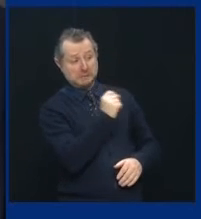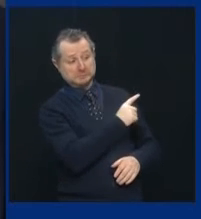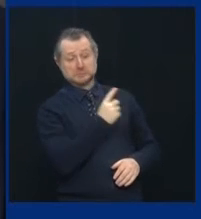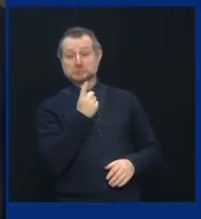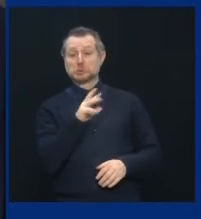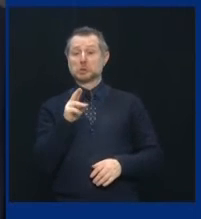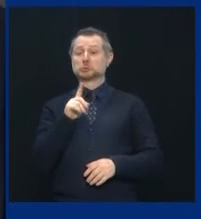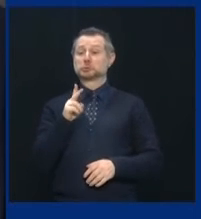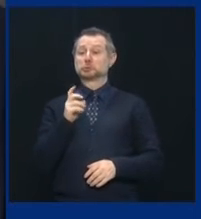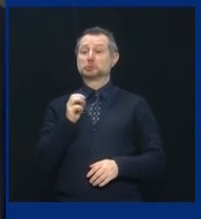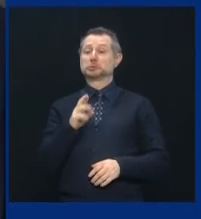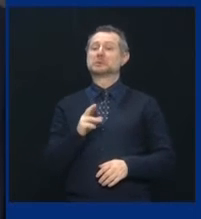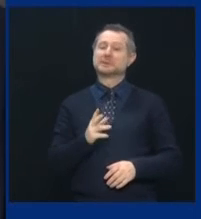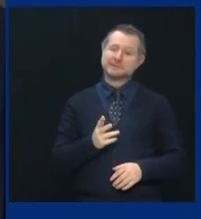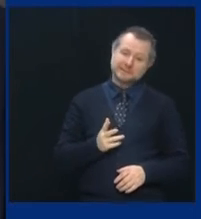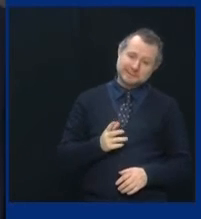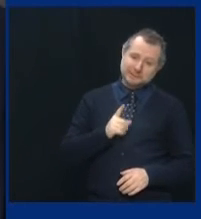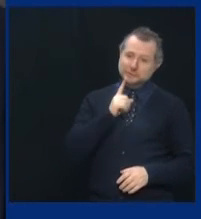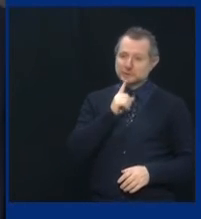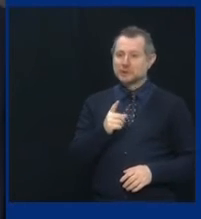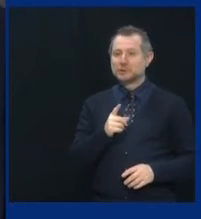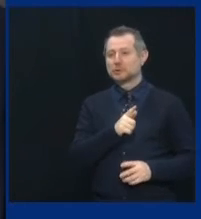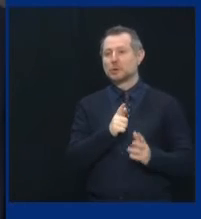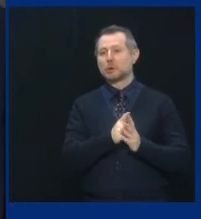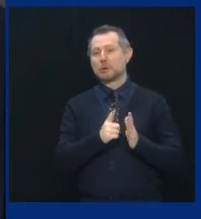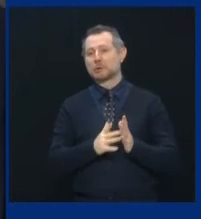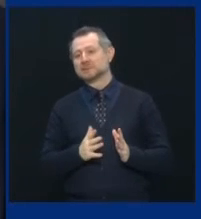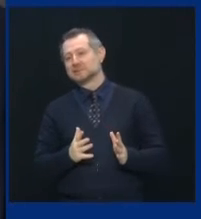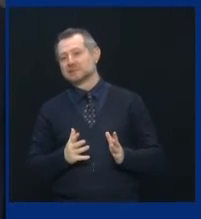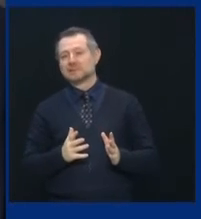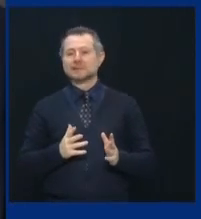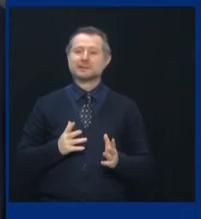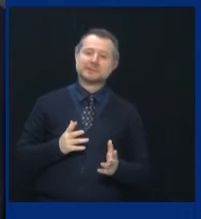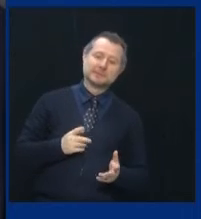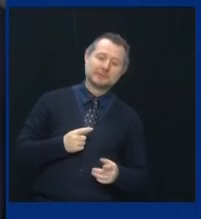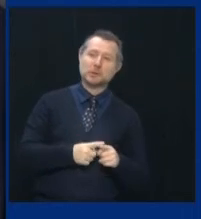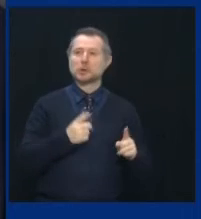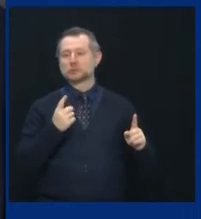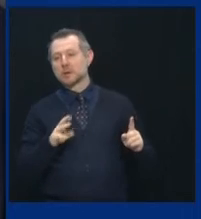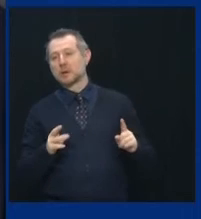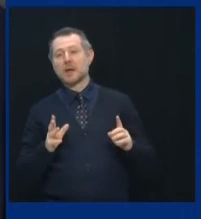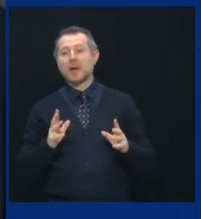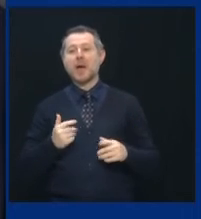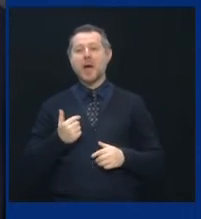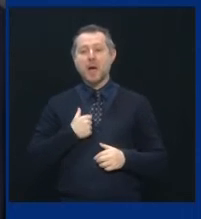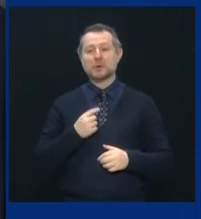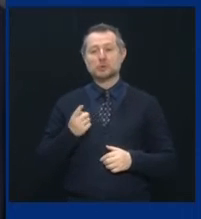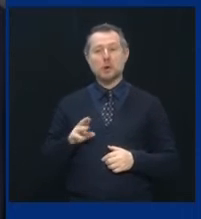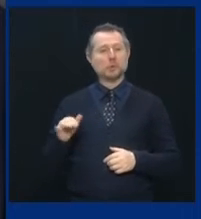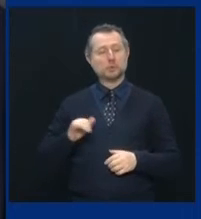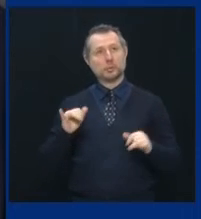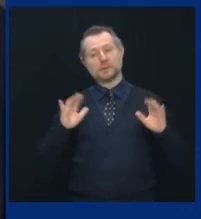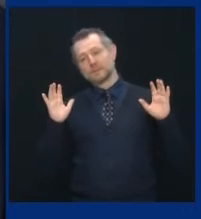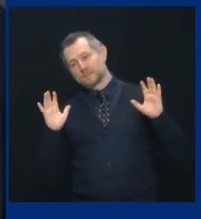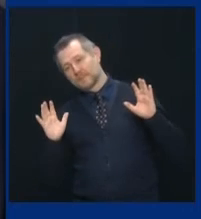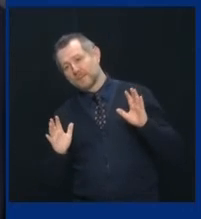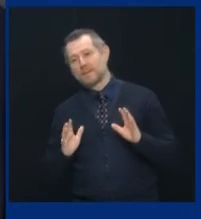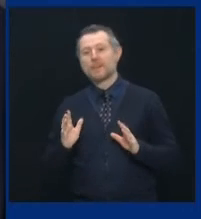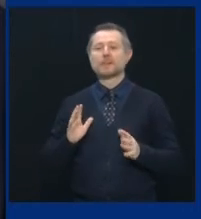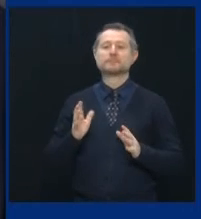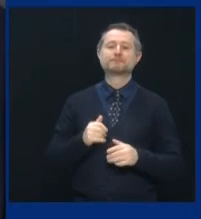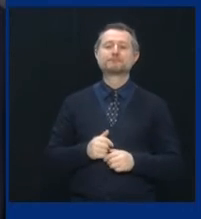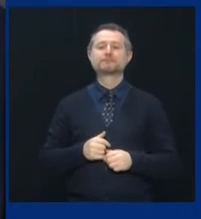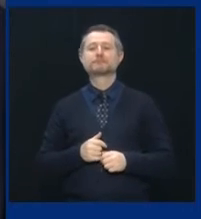well, he's technically a doctor. He's a lawyer. He's technically a doctor, but I don't call him doctor because then I would be a doctor too. Gareth Rhodes.